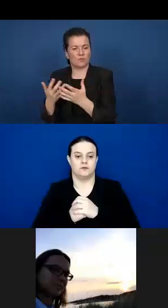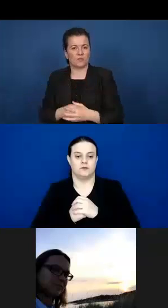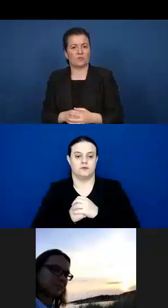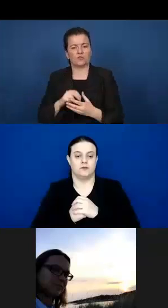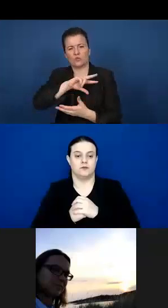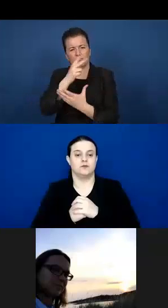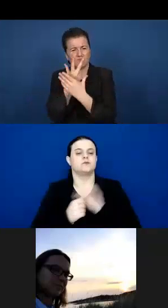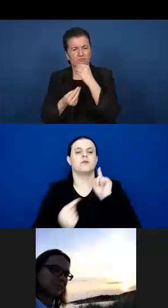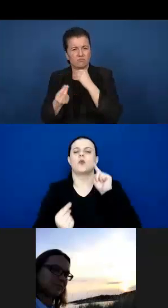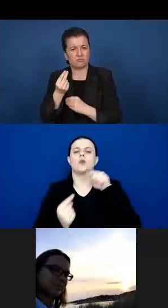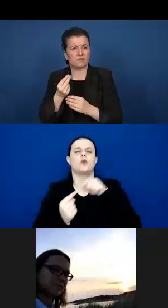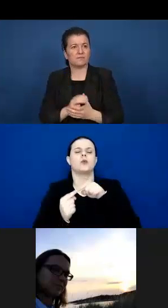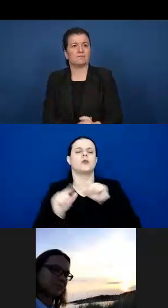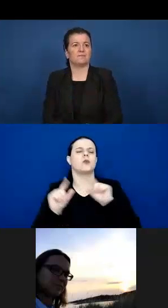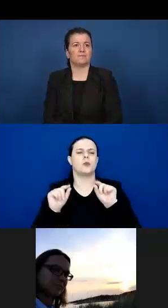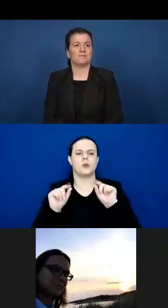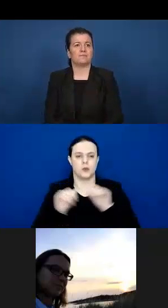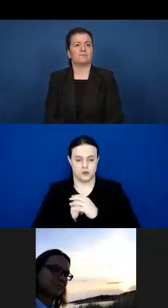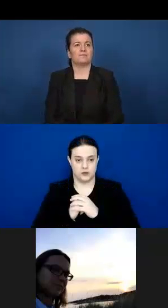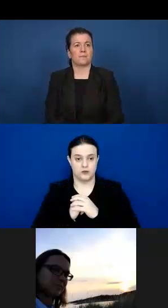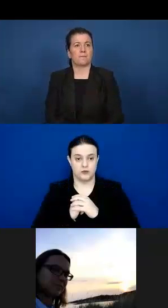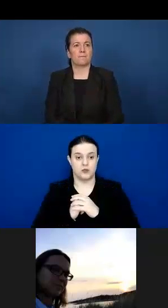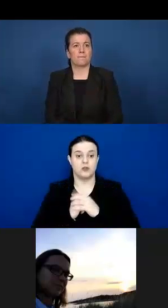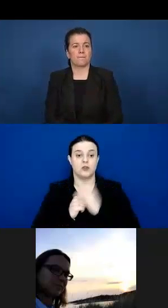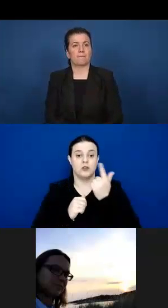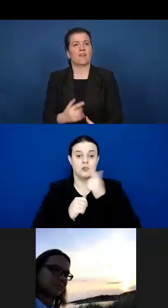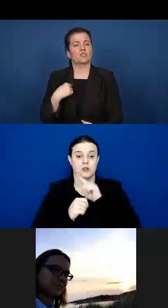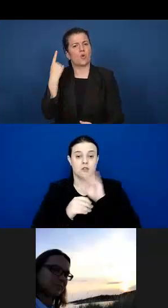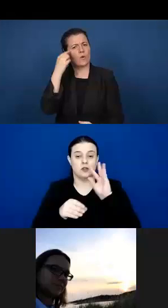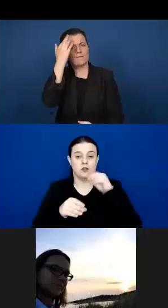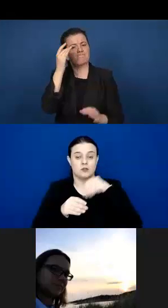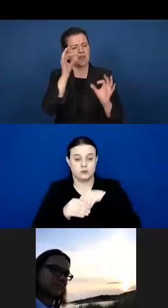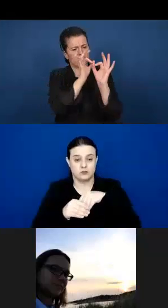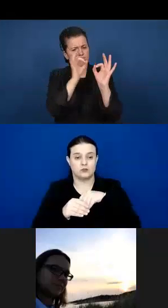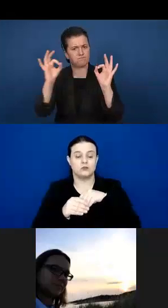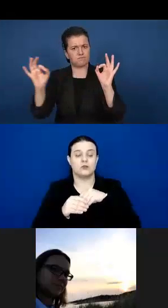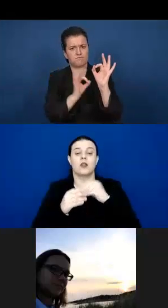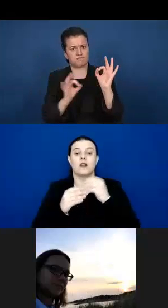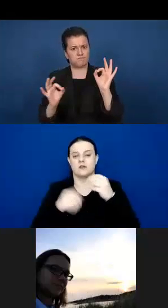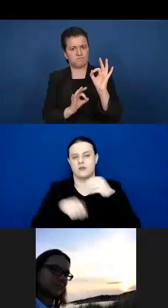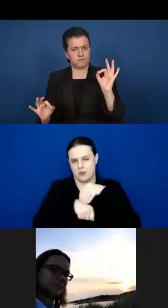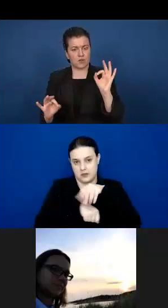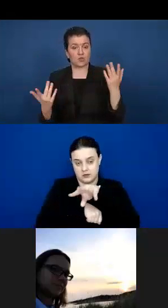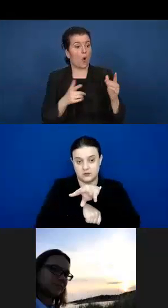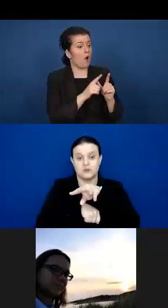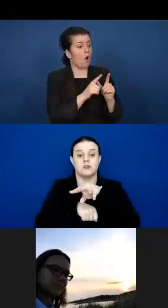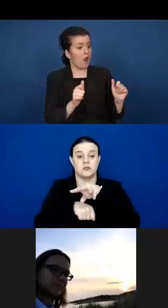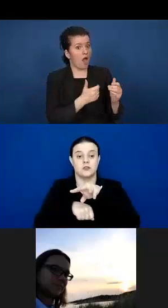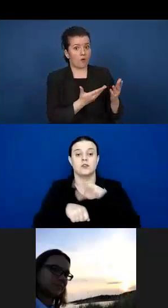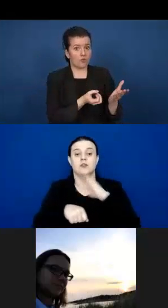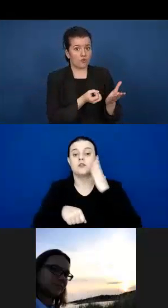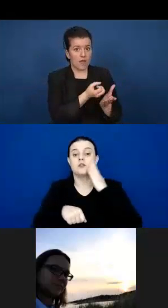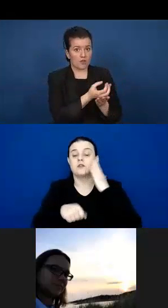The purpose of haptograms in our framework was to implement an ontology-dependent messaging language for situation